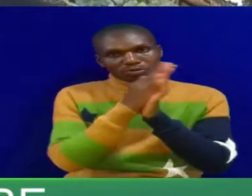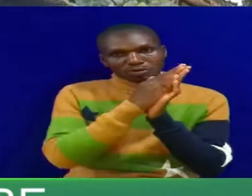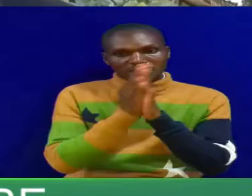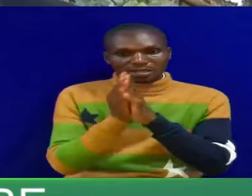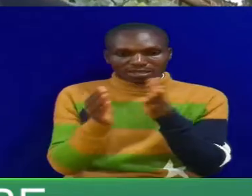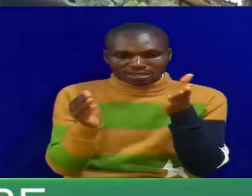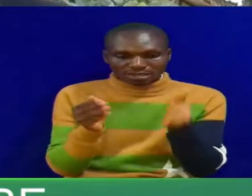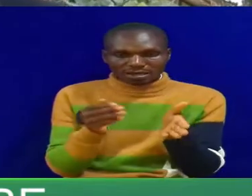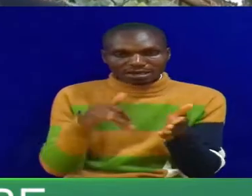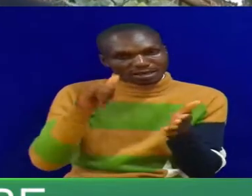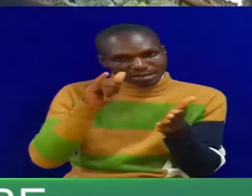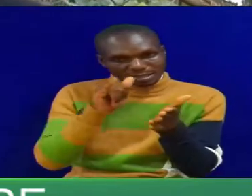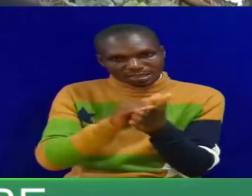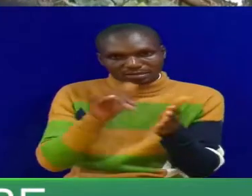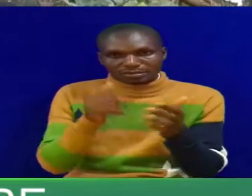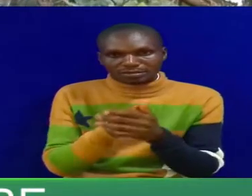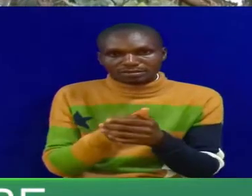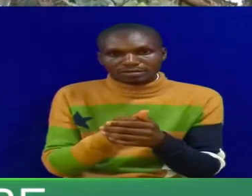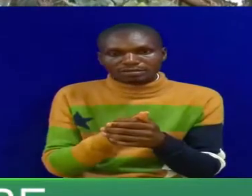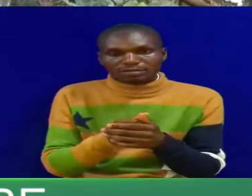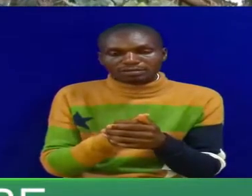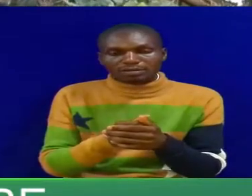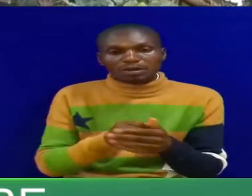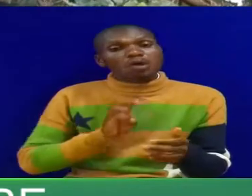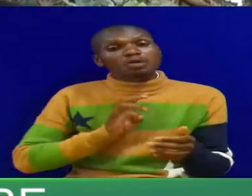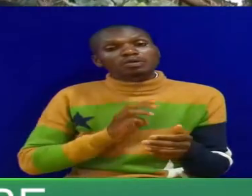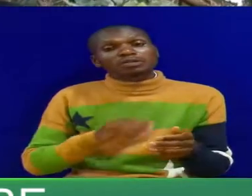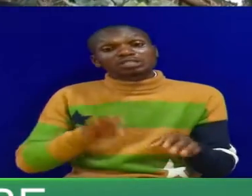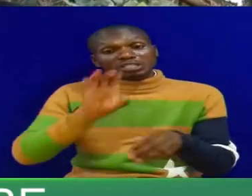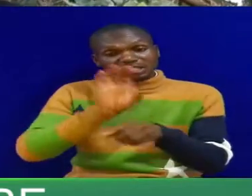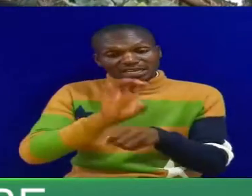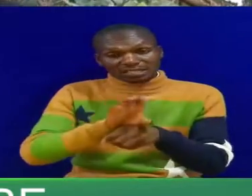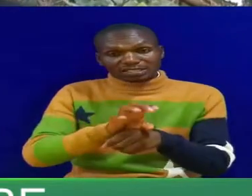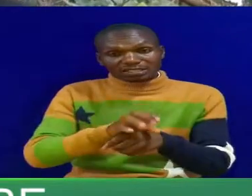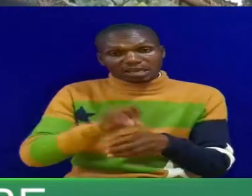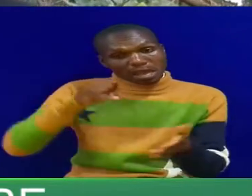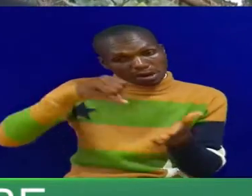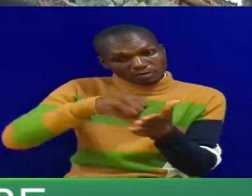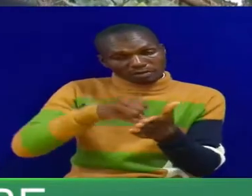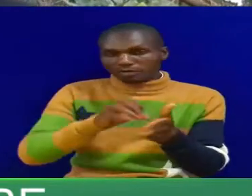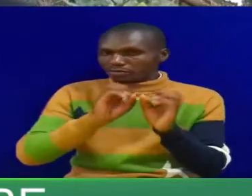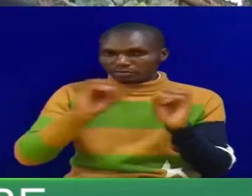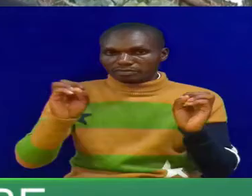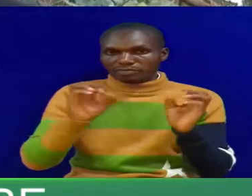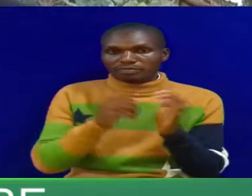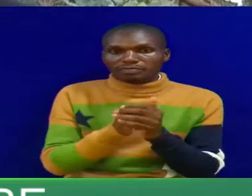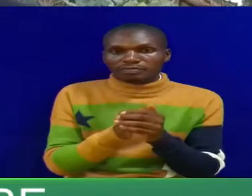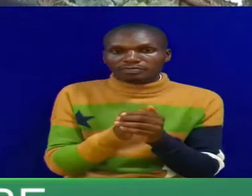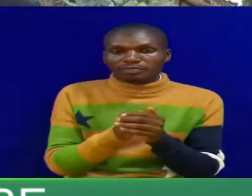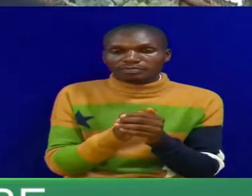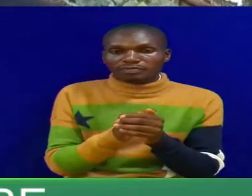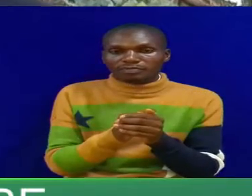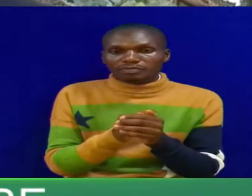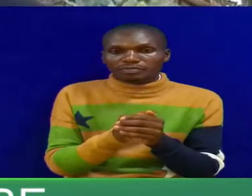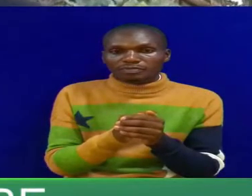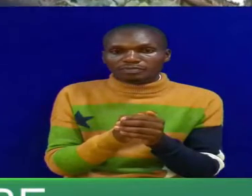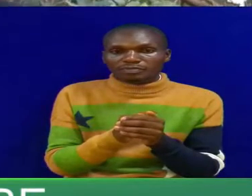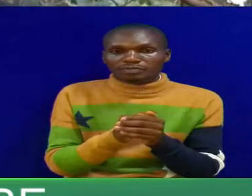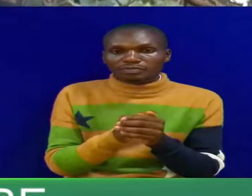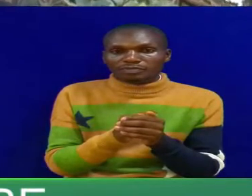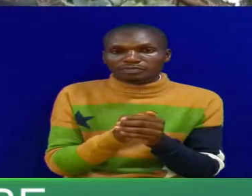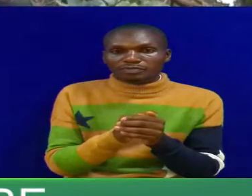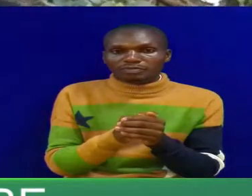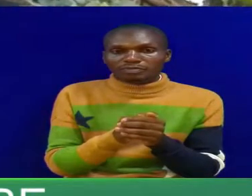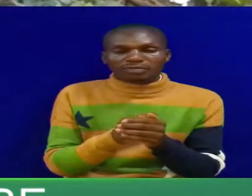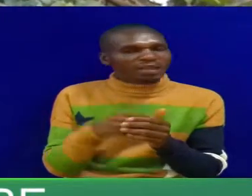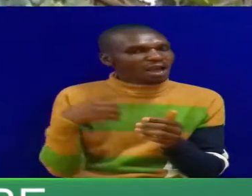that the church has not been involved as per se. I